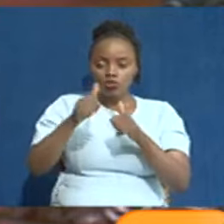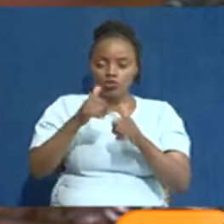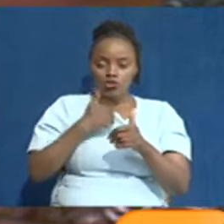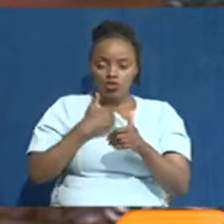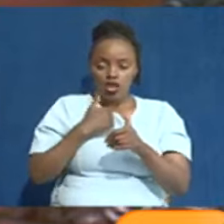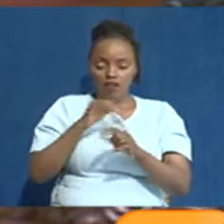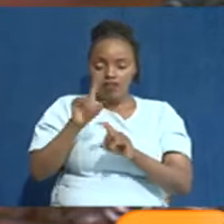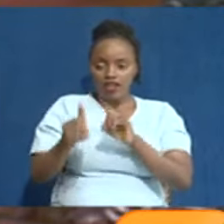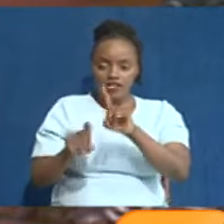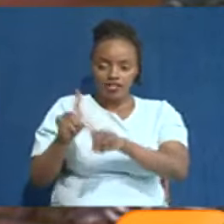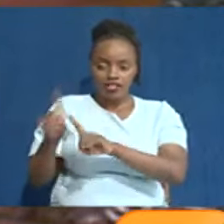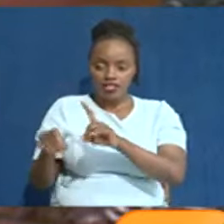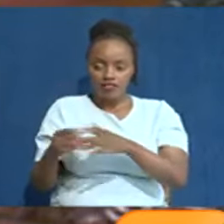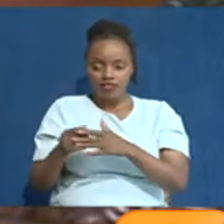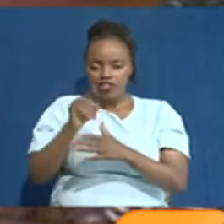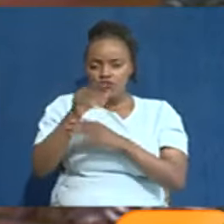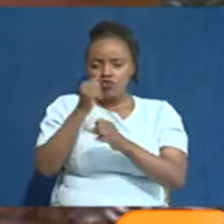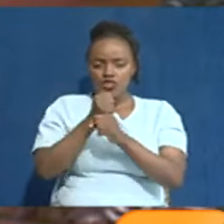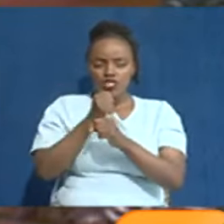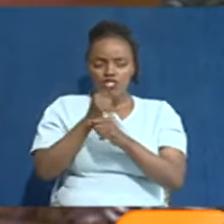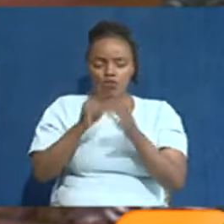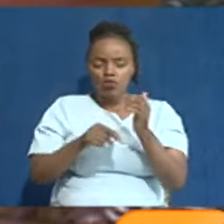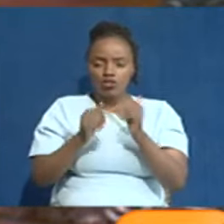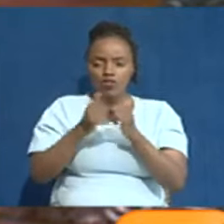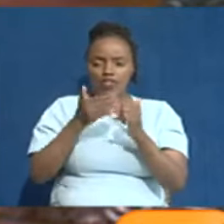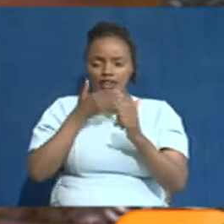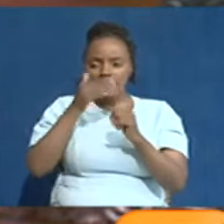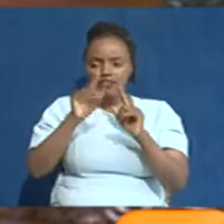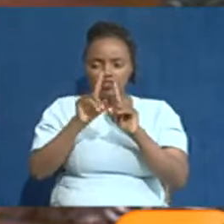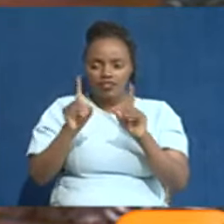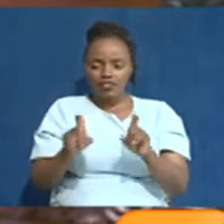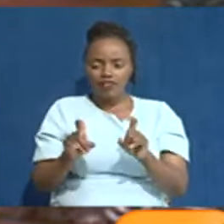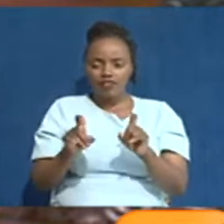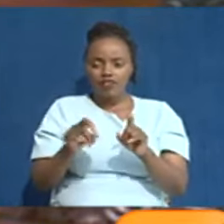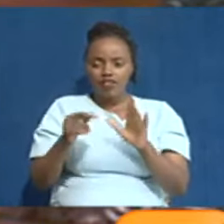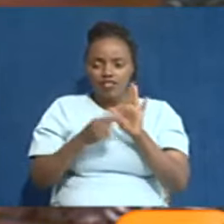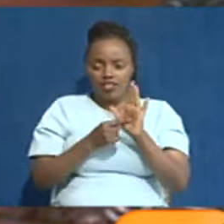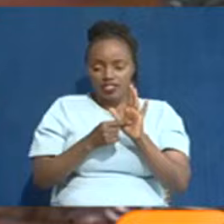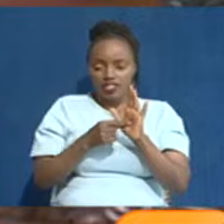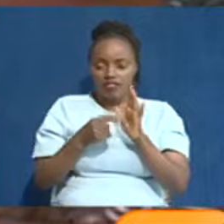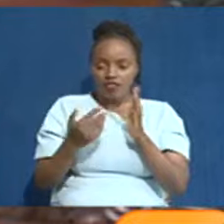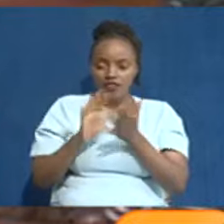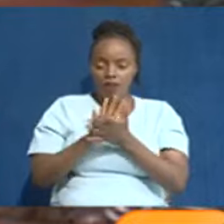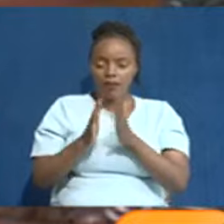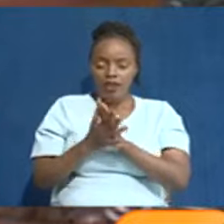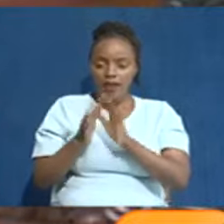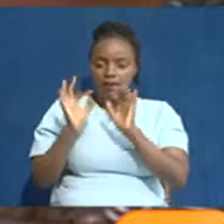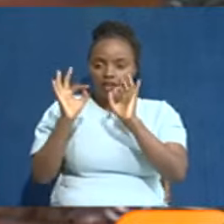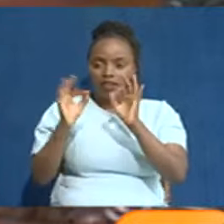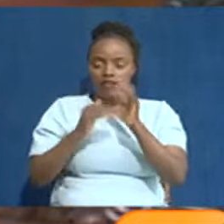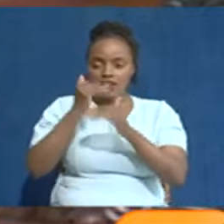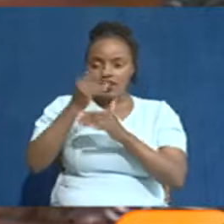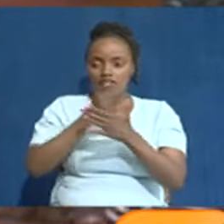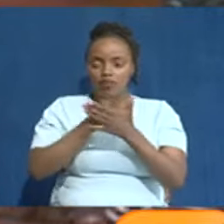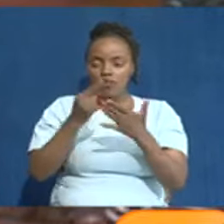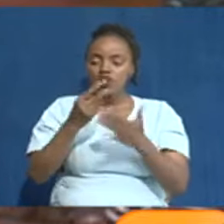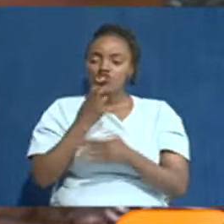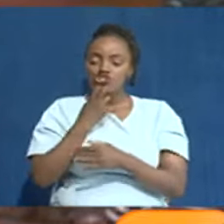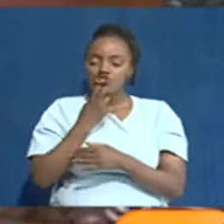ask? What did you do with the answers? Those packages are becoming effective next week on